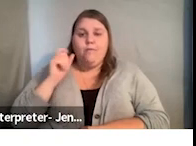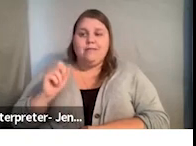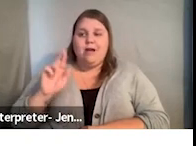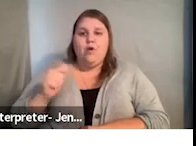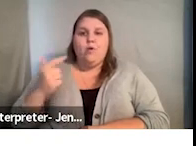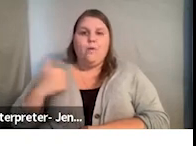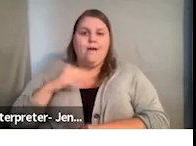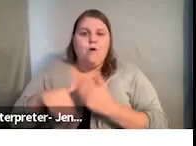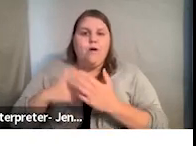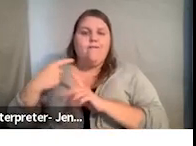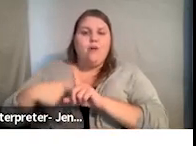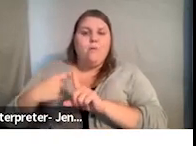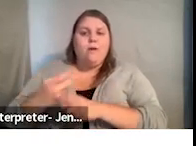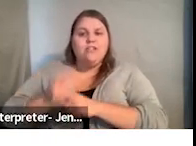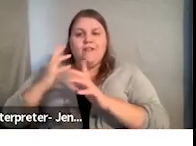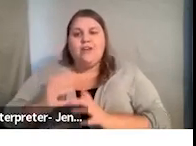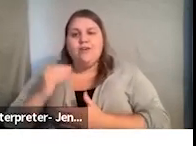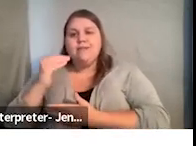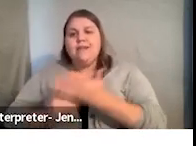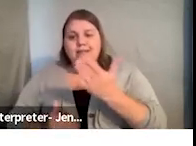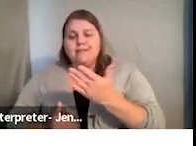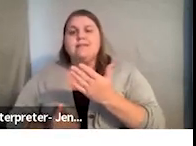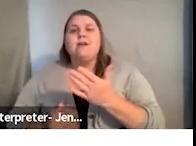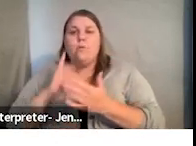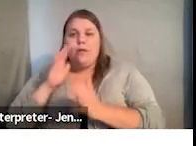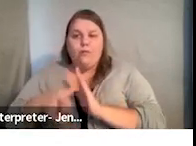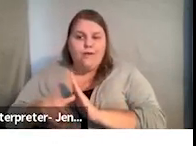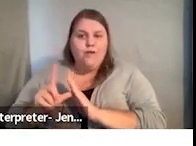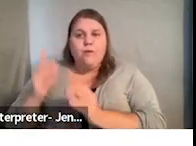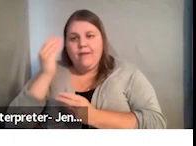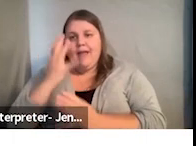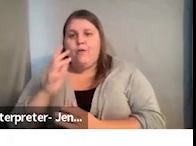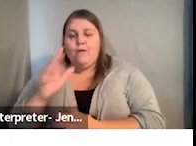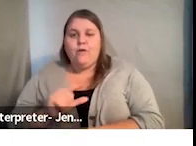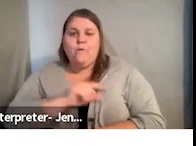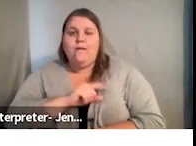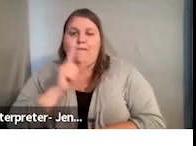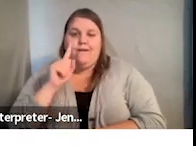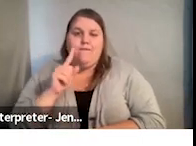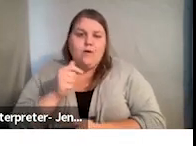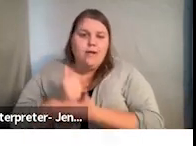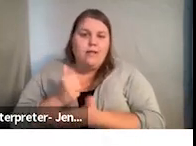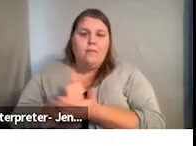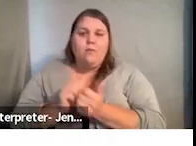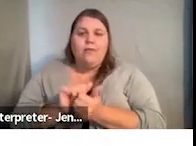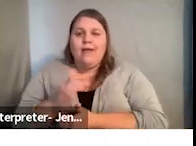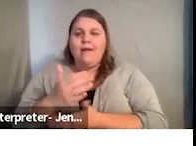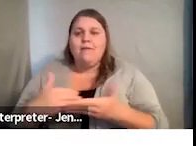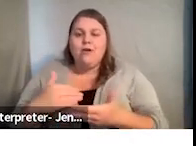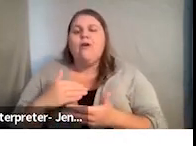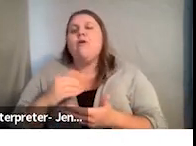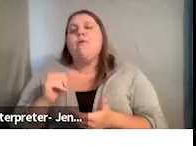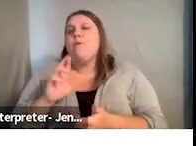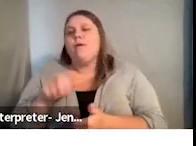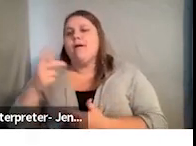of our mortgage lenders listed, and they will review you and let you know if you qualify for a down payment assistance or any of our other